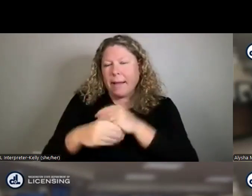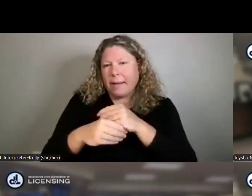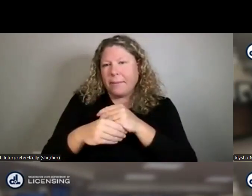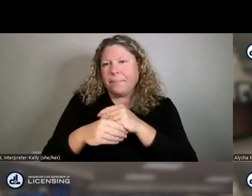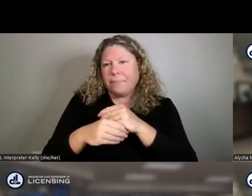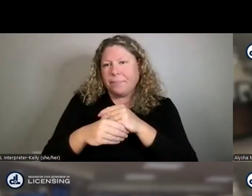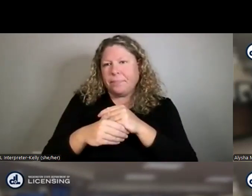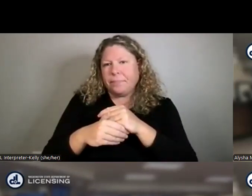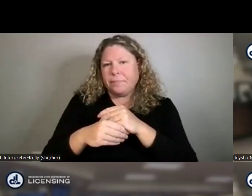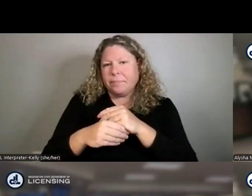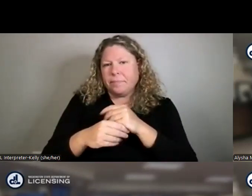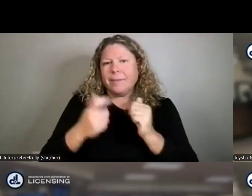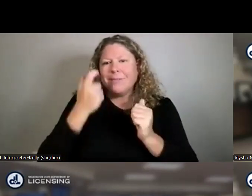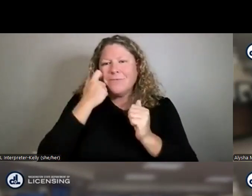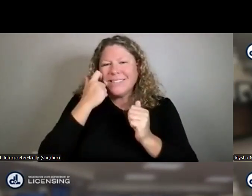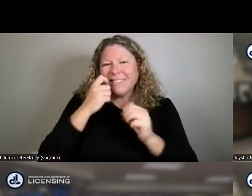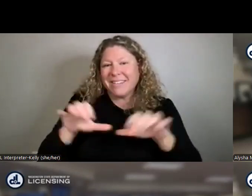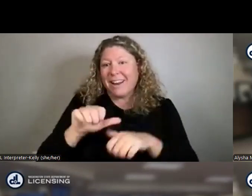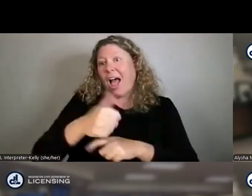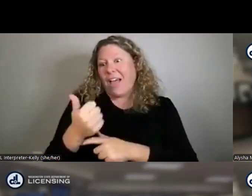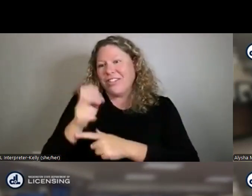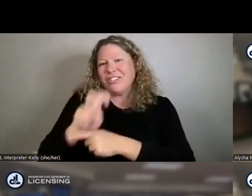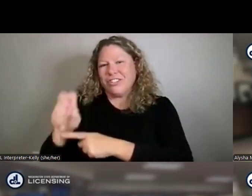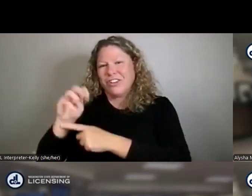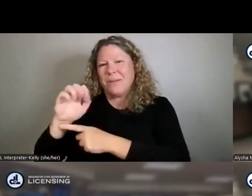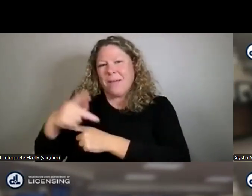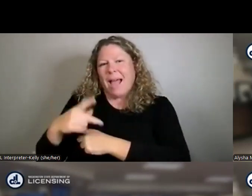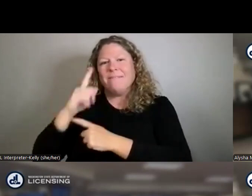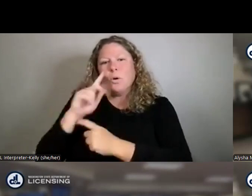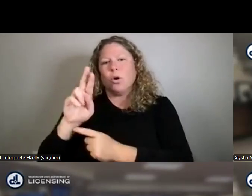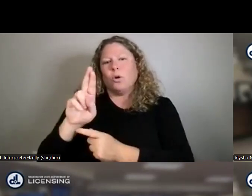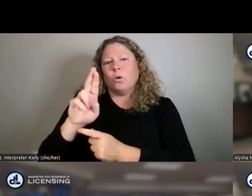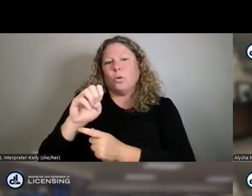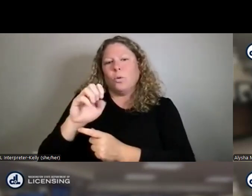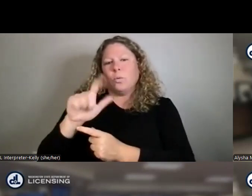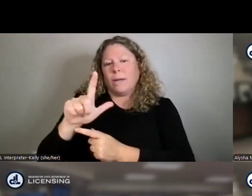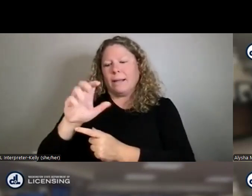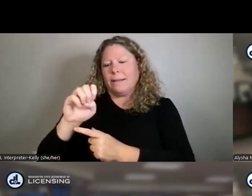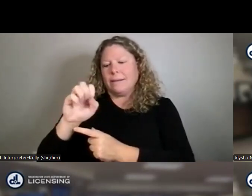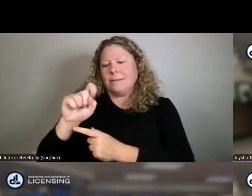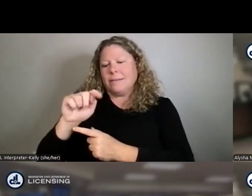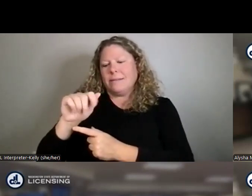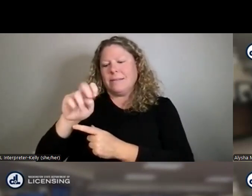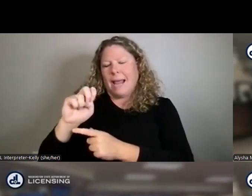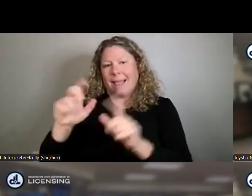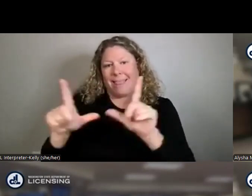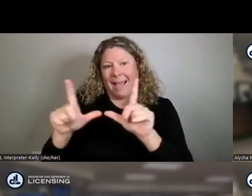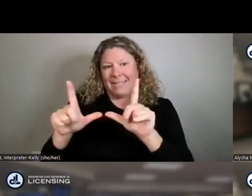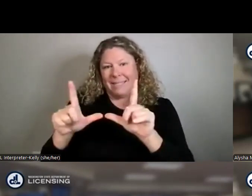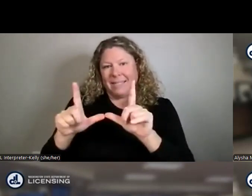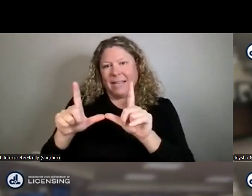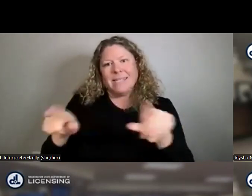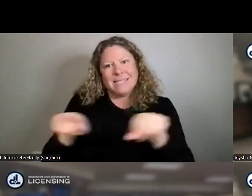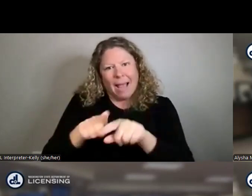we just recently completed another journey map for our real estate licensing process and ran into a similar issue.